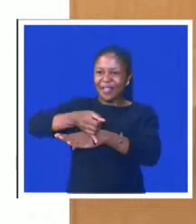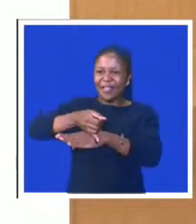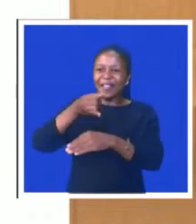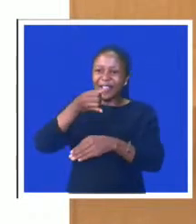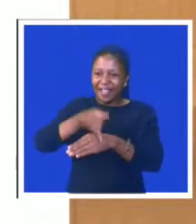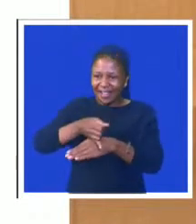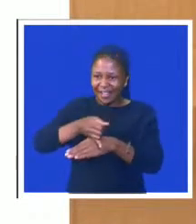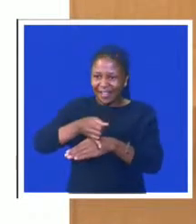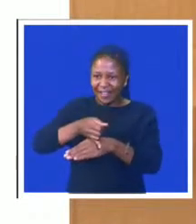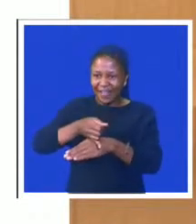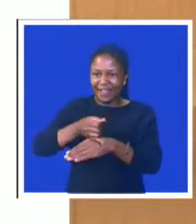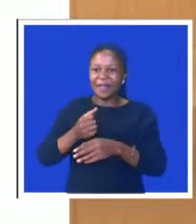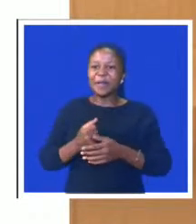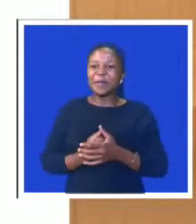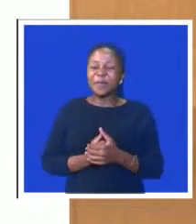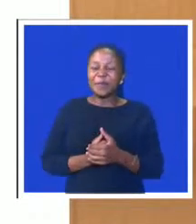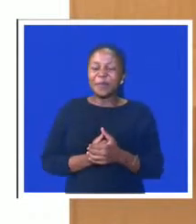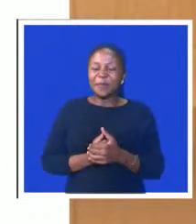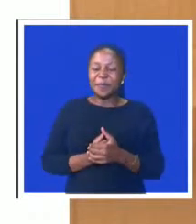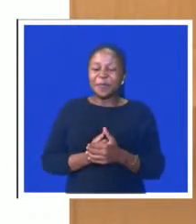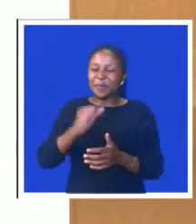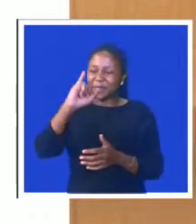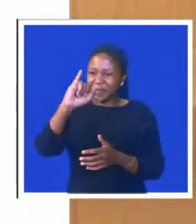our preposition.